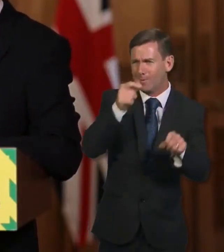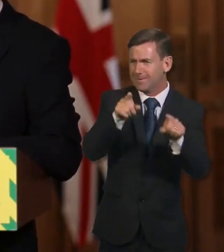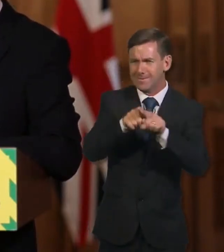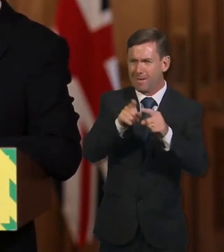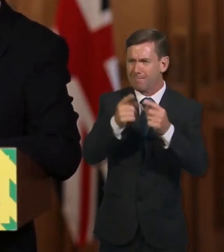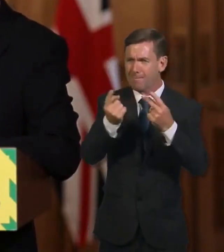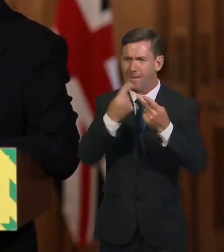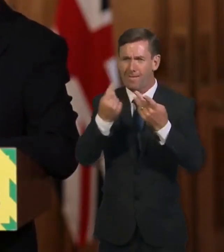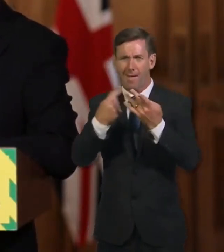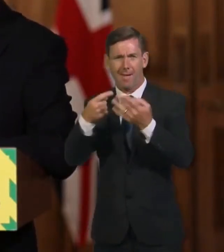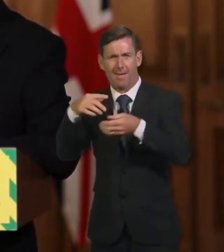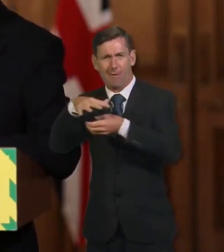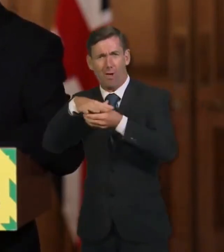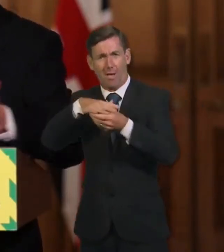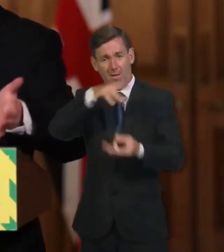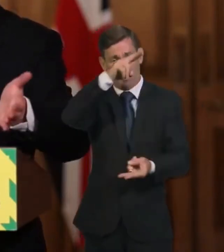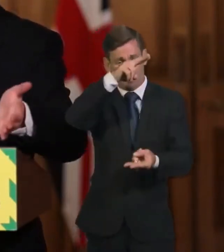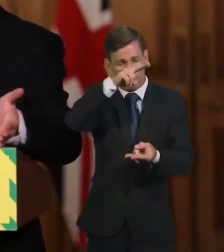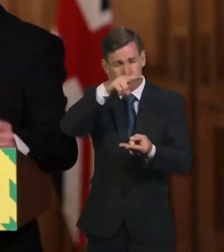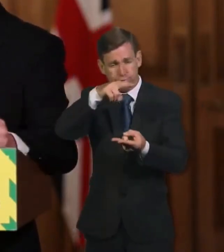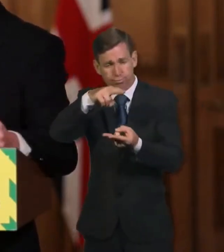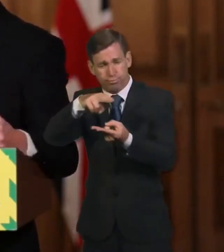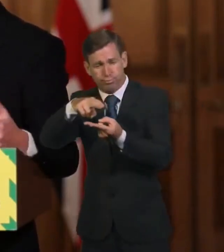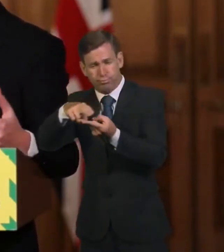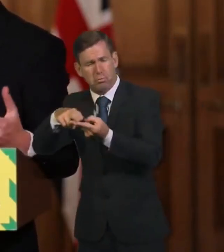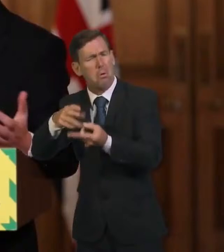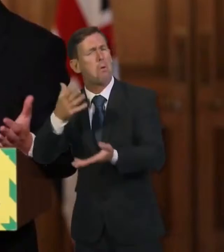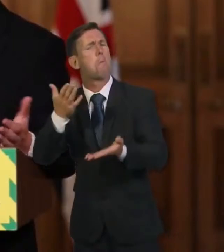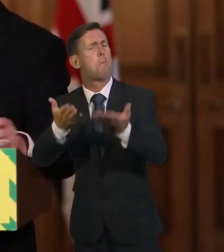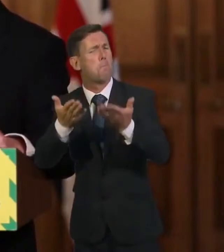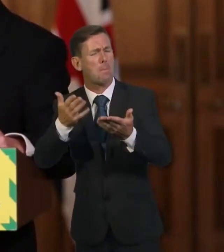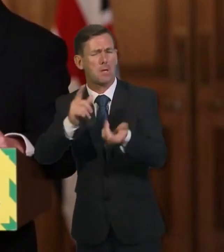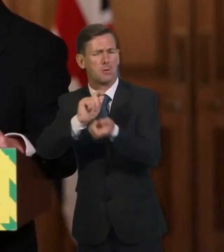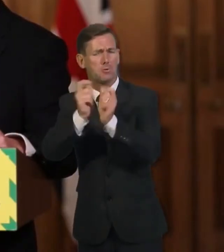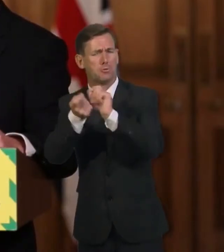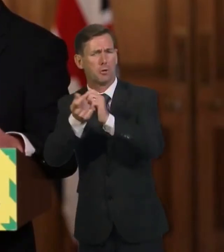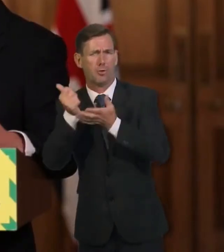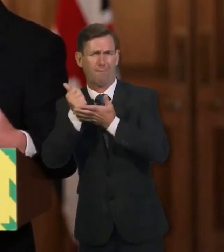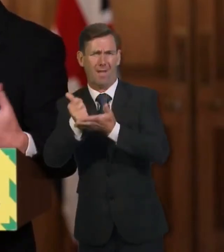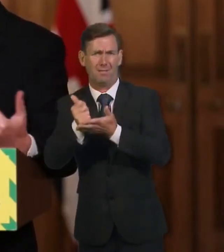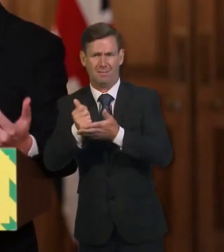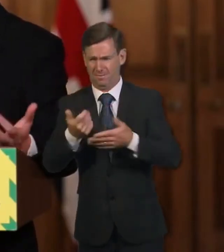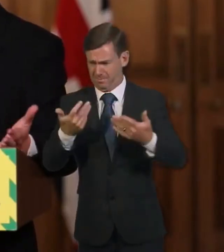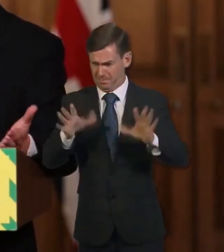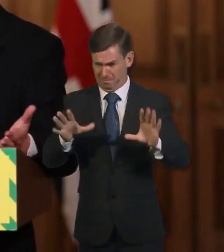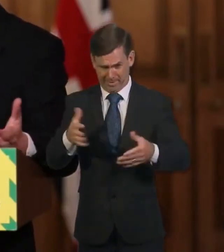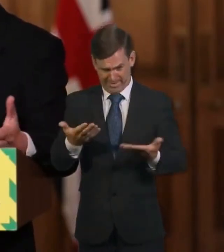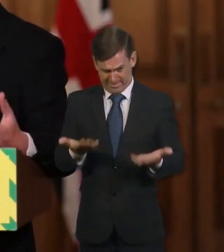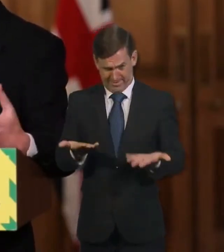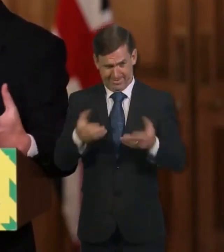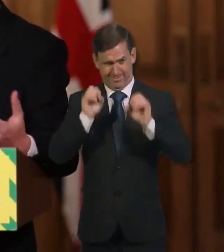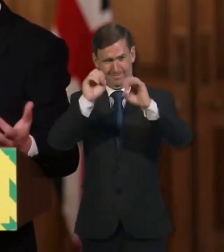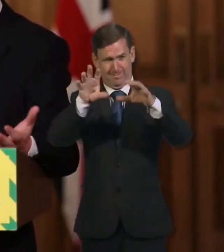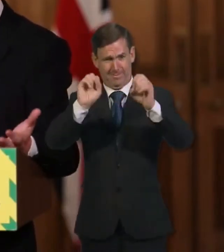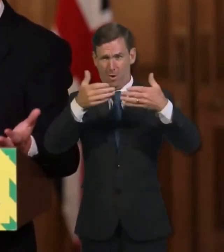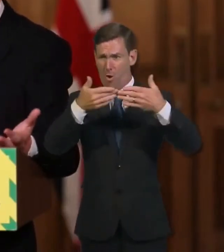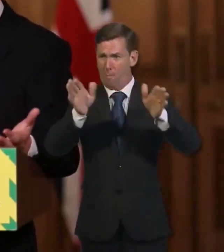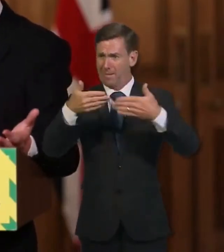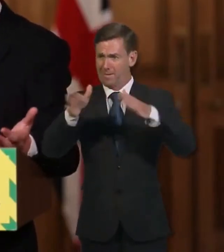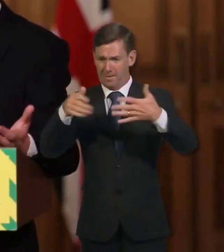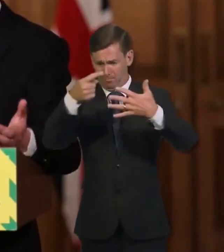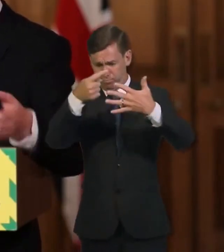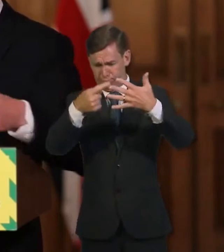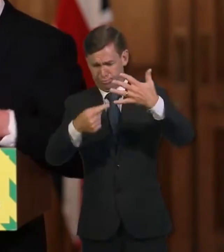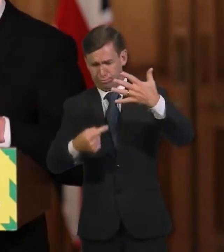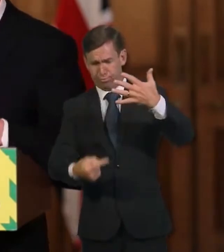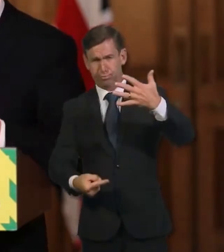all of these things under review, and I've just announced a whole suite of further measures that we are taking, and we will take further measures if it is safe to